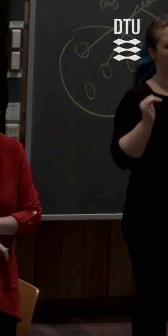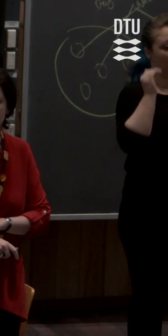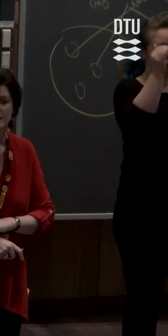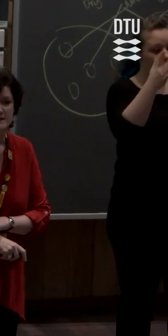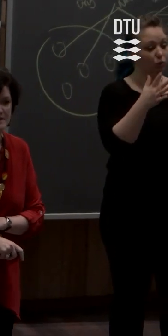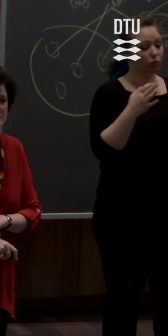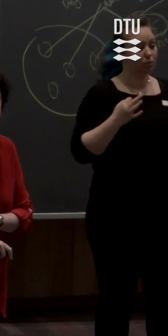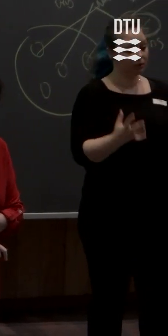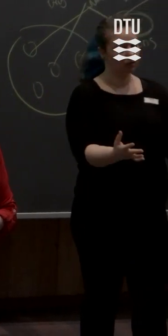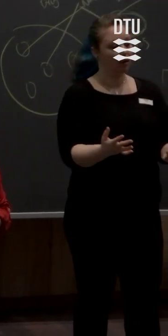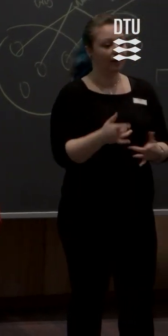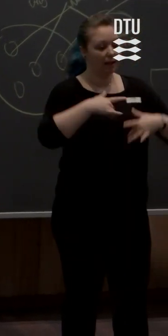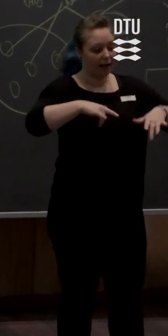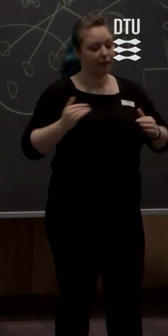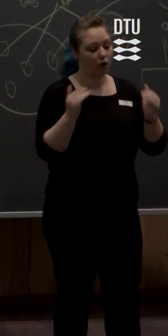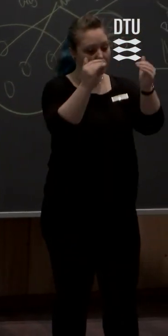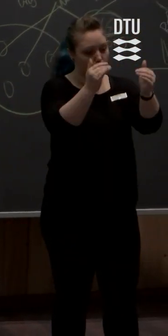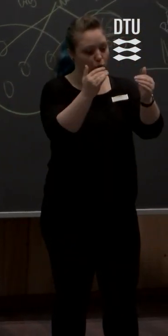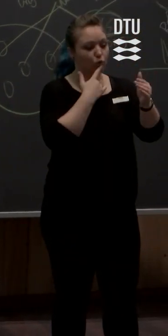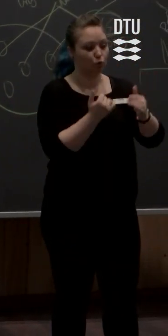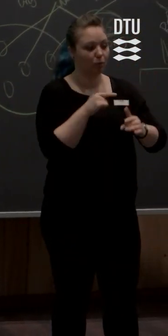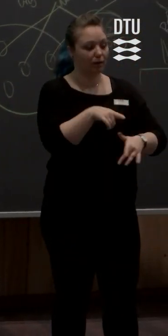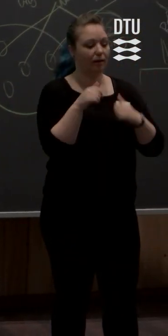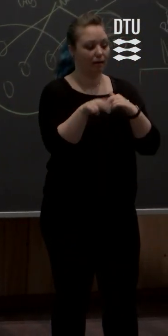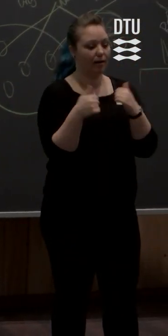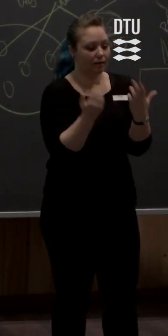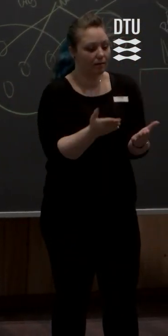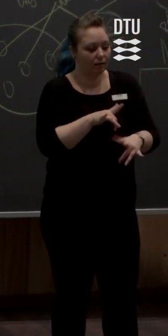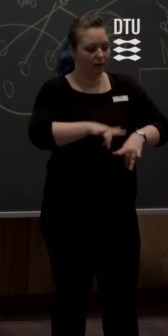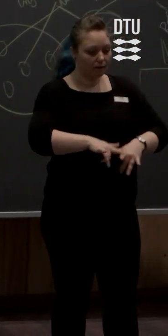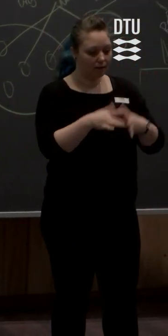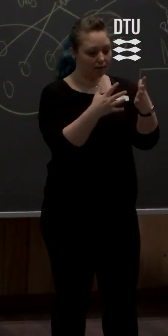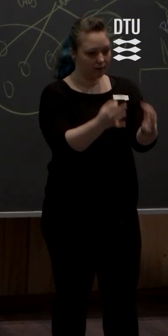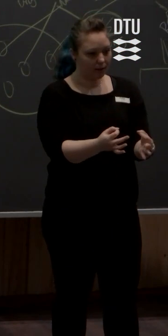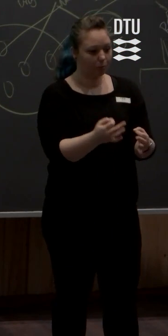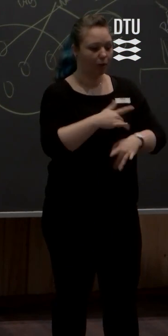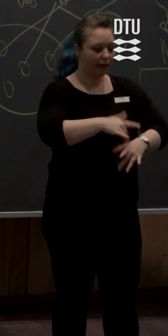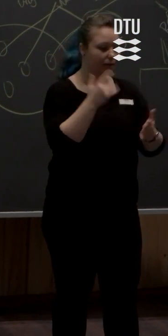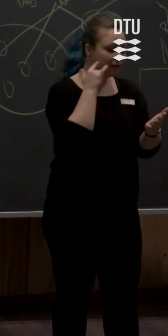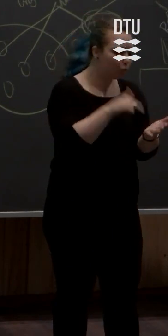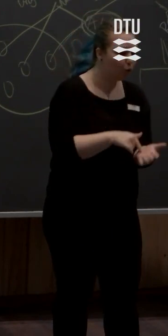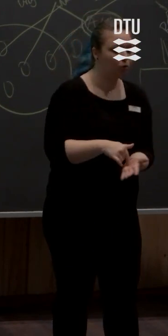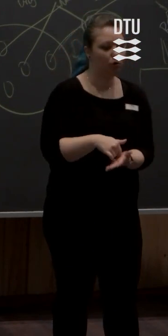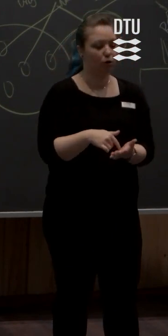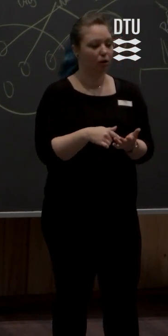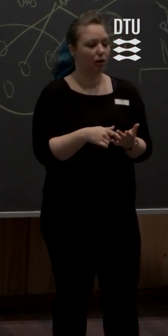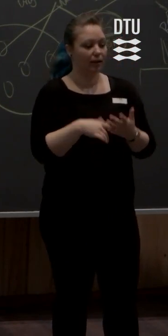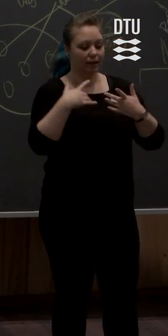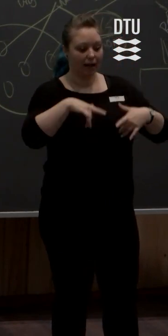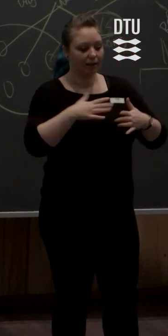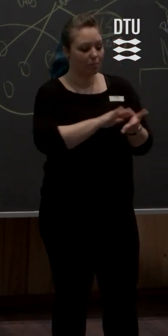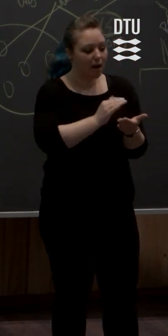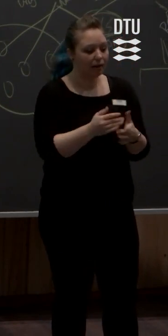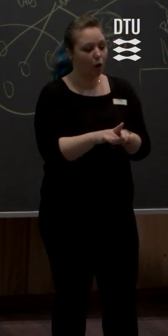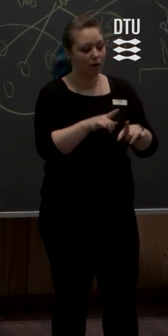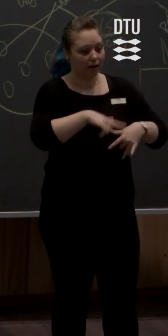And the right organization will be able to deliver the right thing at the right time, in the right quantity, and the